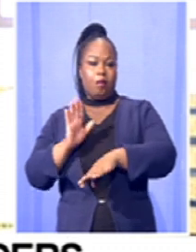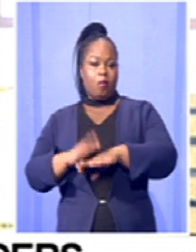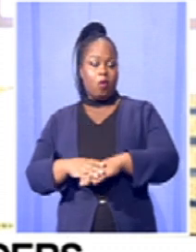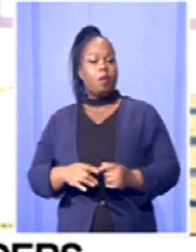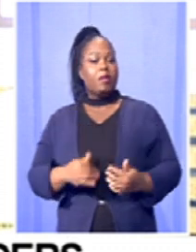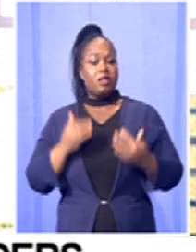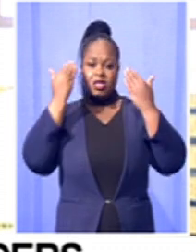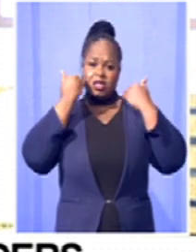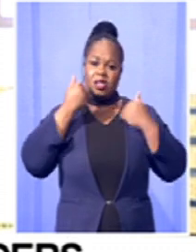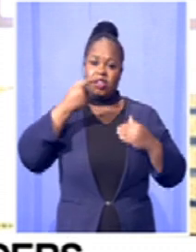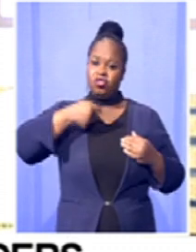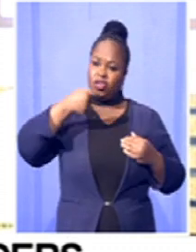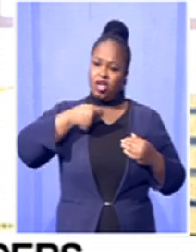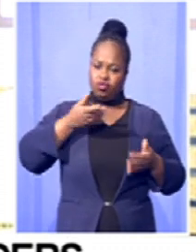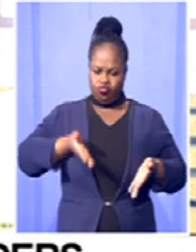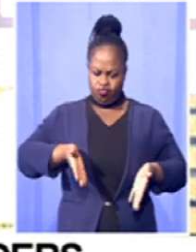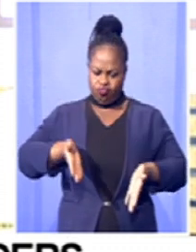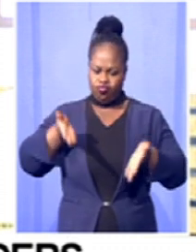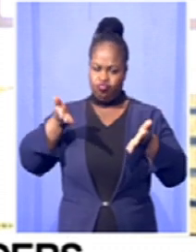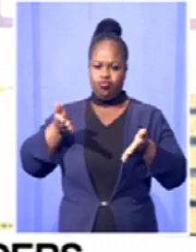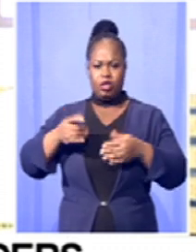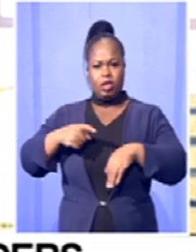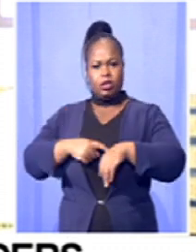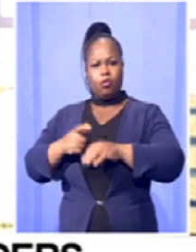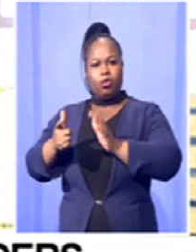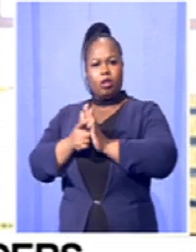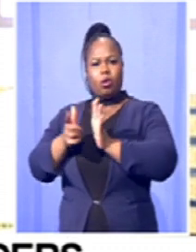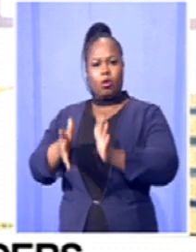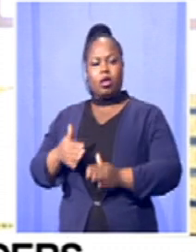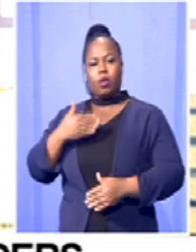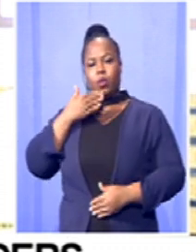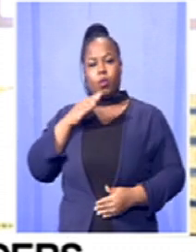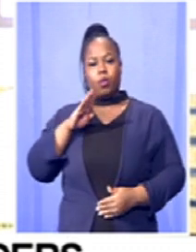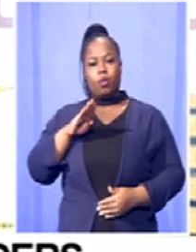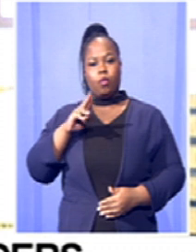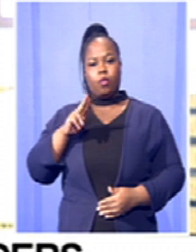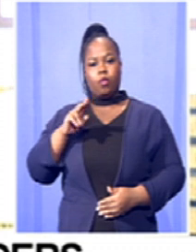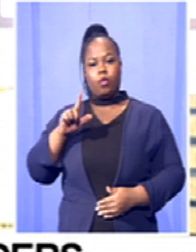give them that time with their lawyer, Mr. Bulelani.